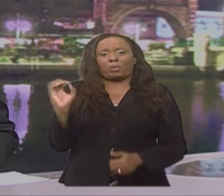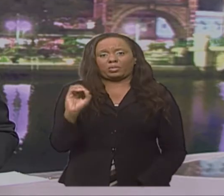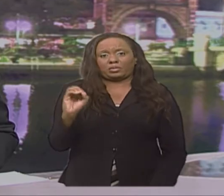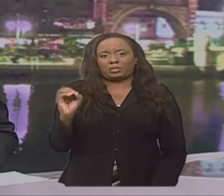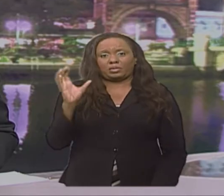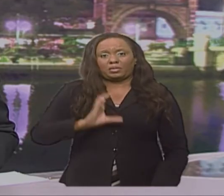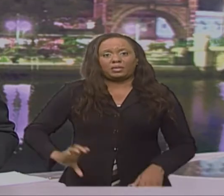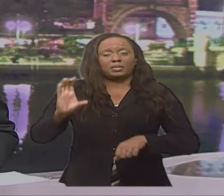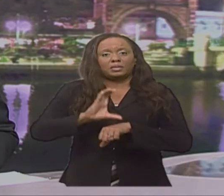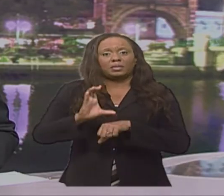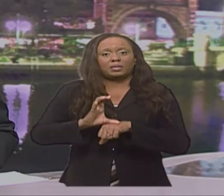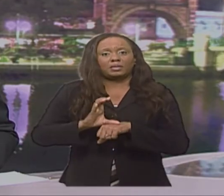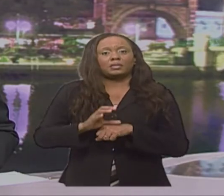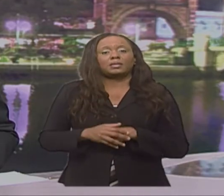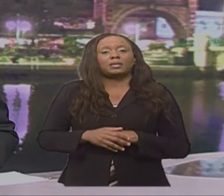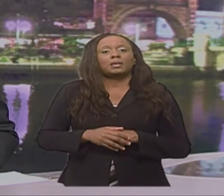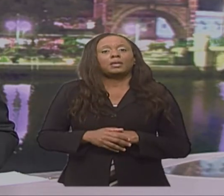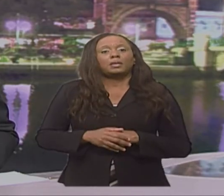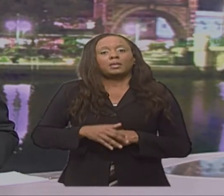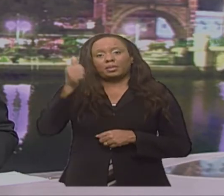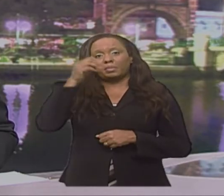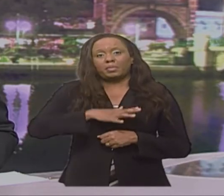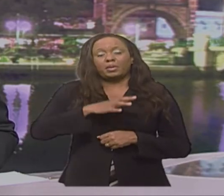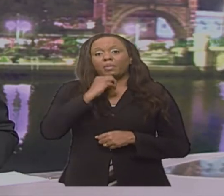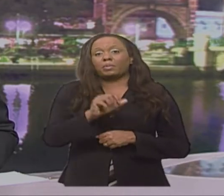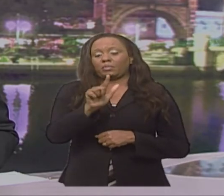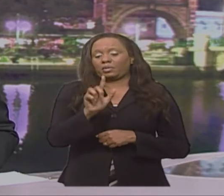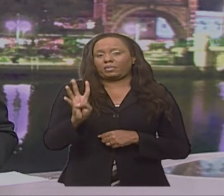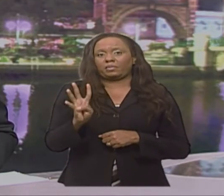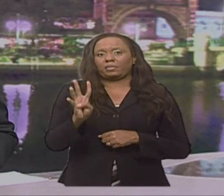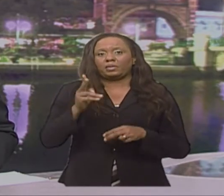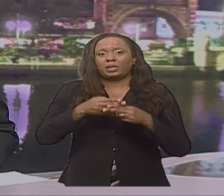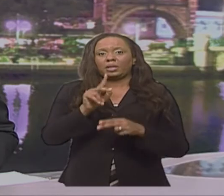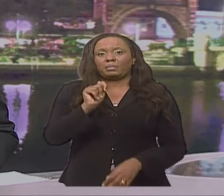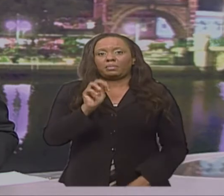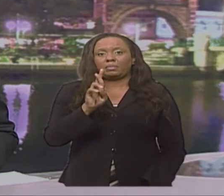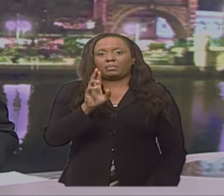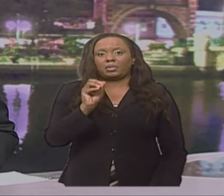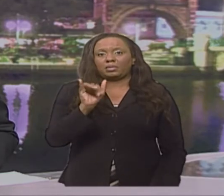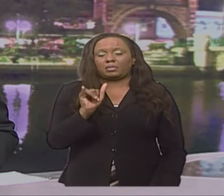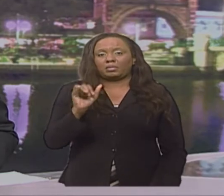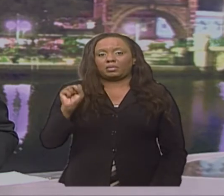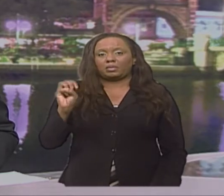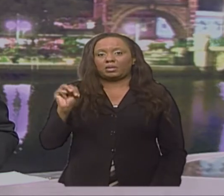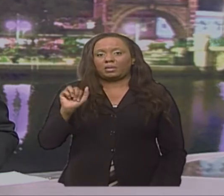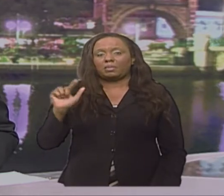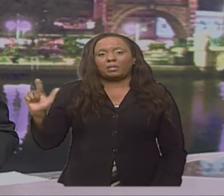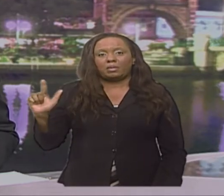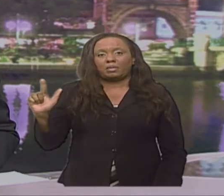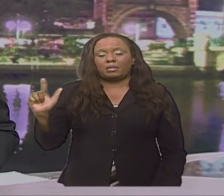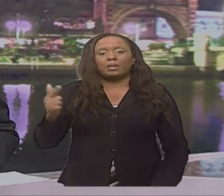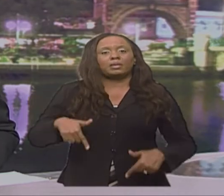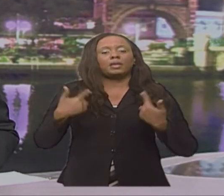Road, Christchurch. Dead is 24-year-old Troy Akil Small of Goodland, Christchurch. Police say Small was a lone occupant of a motor